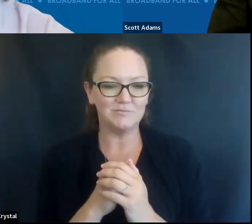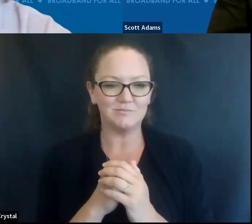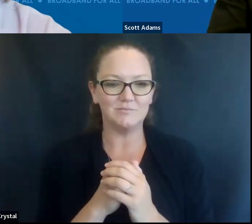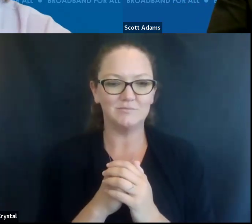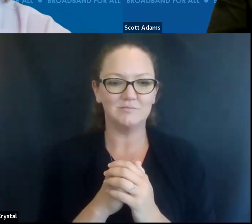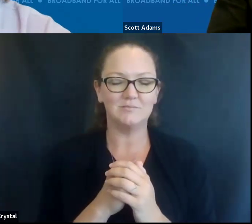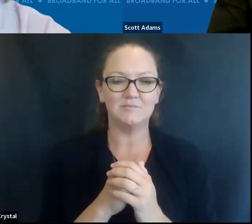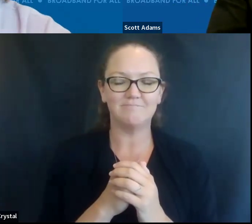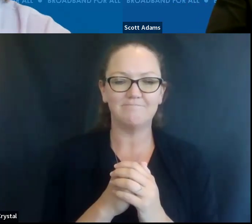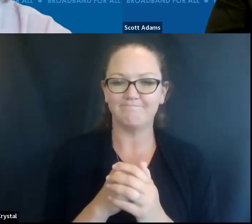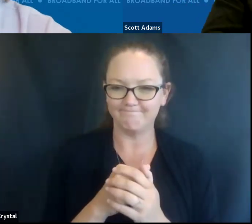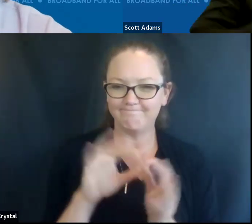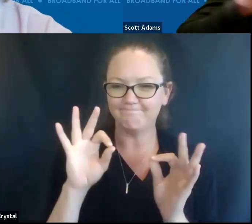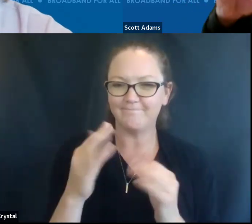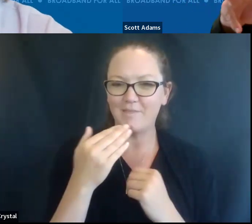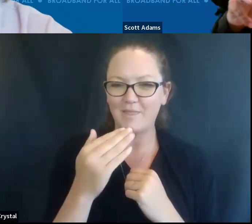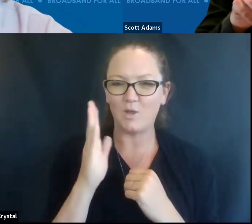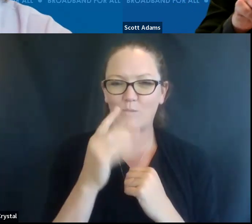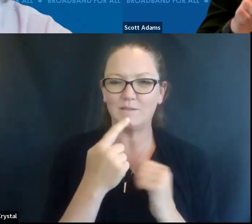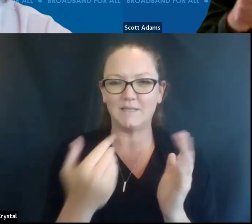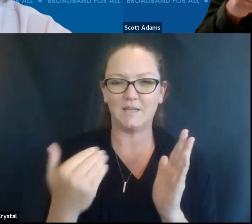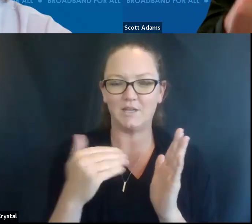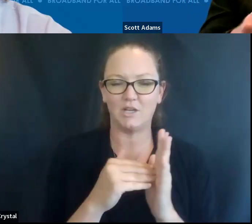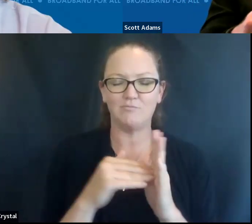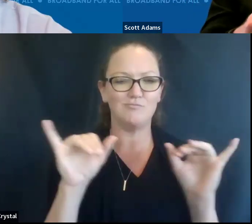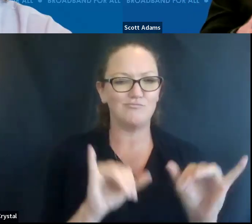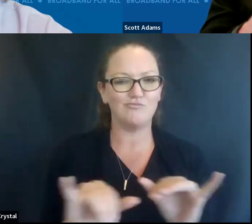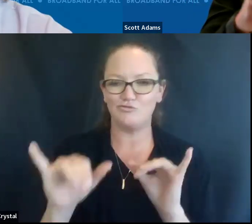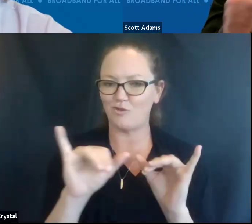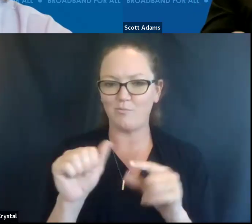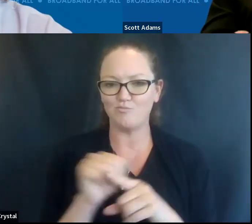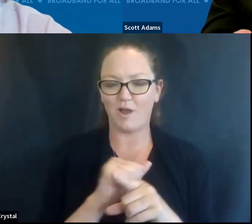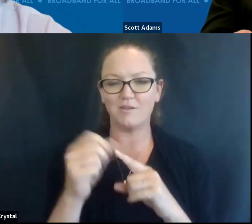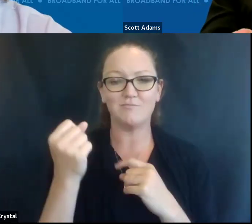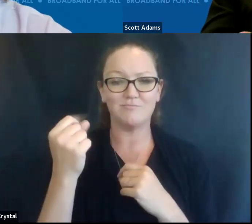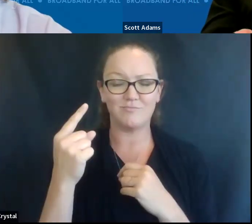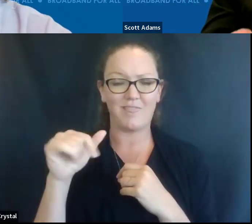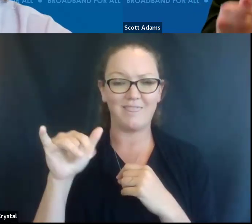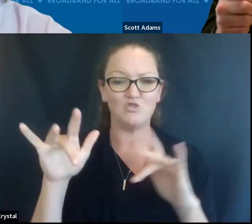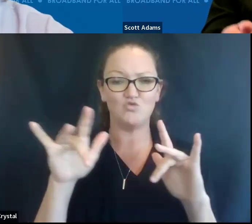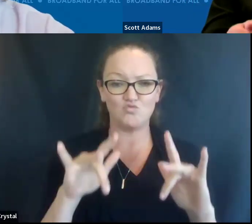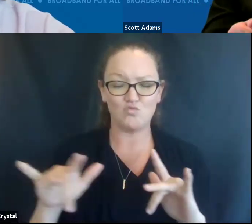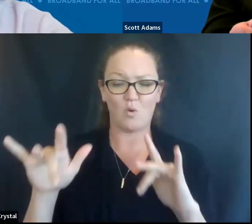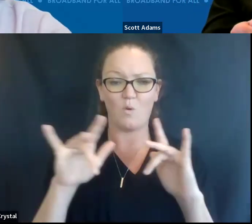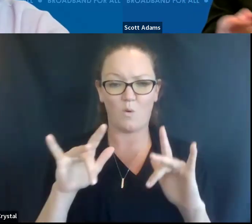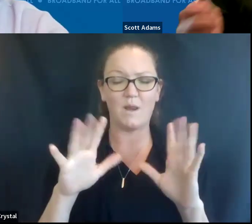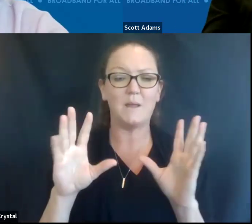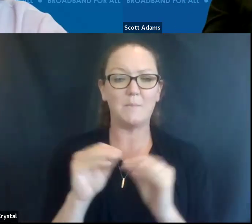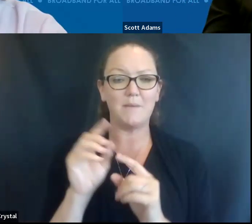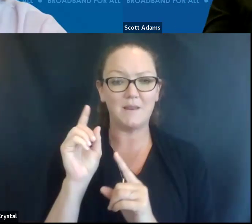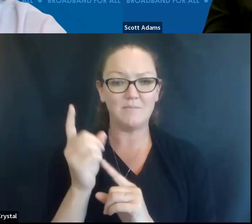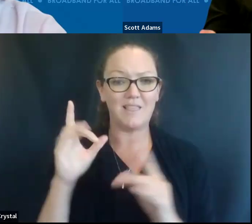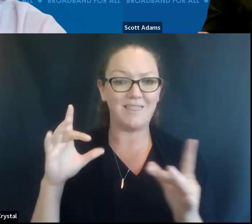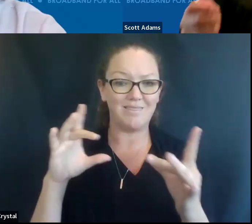further reiterate that just a common practice with everything we do, the video recording, the meeting minutes, the links,